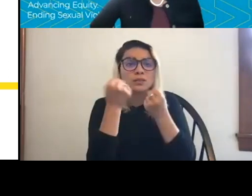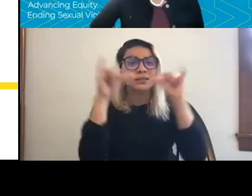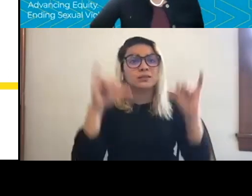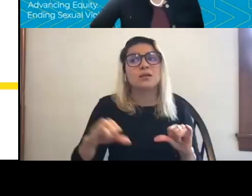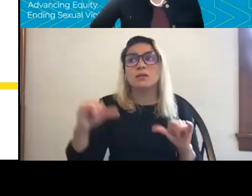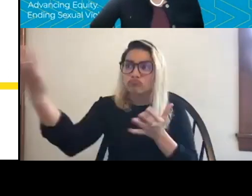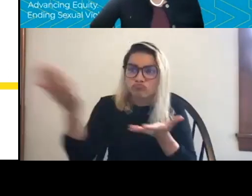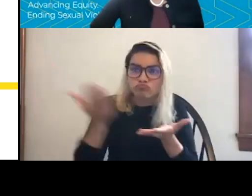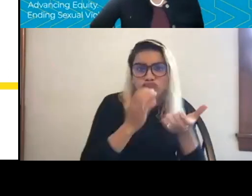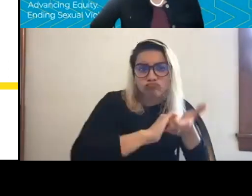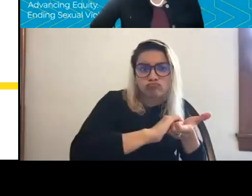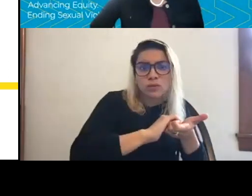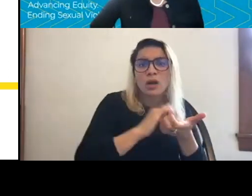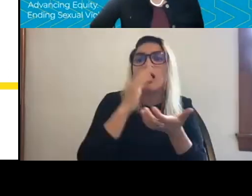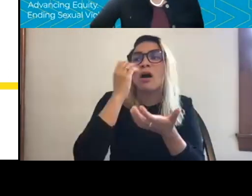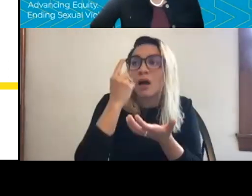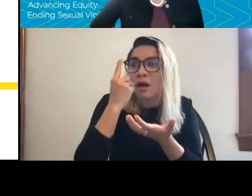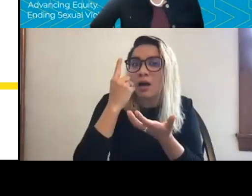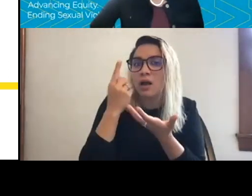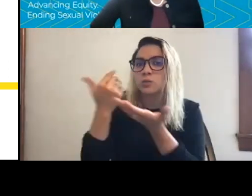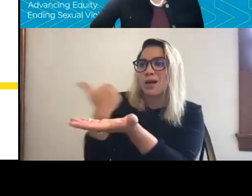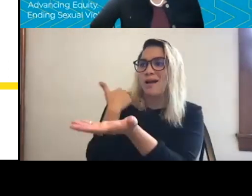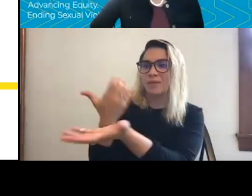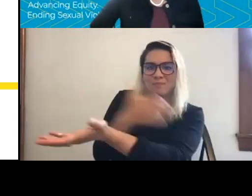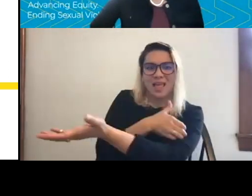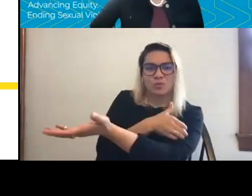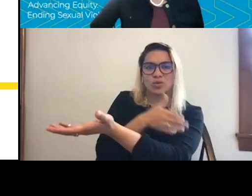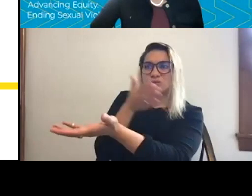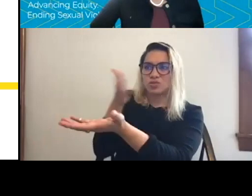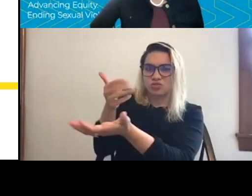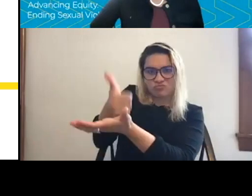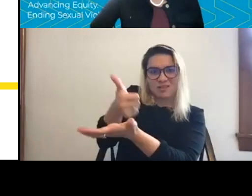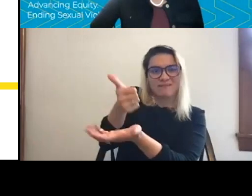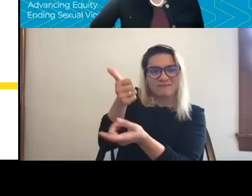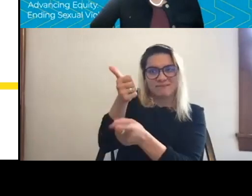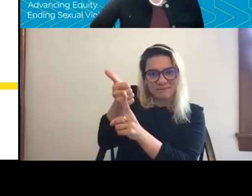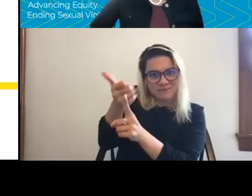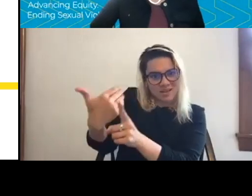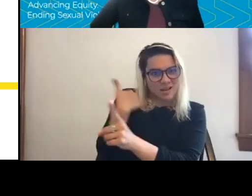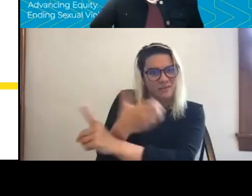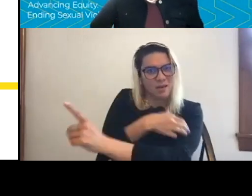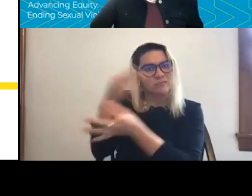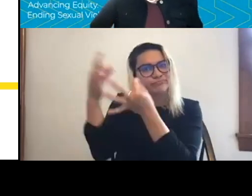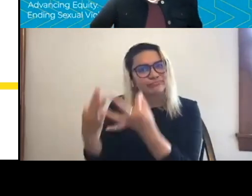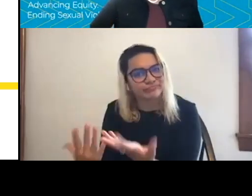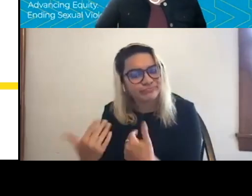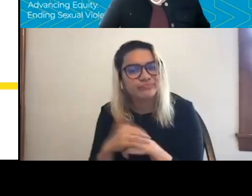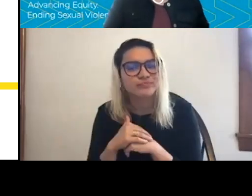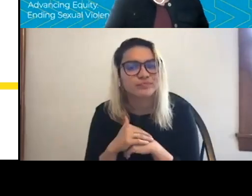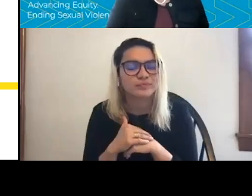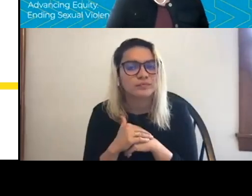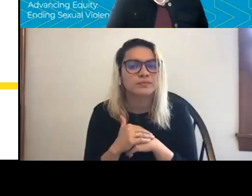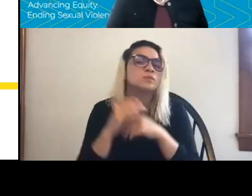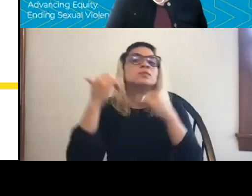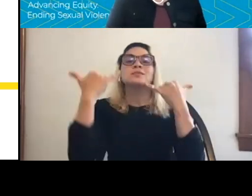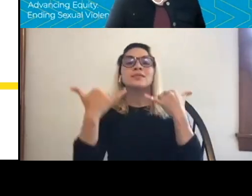own power that this is true. Then, as you pull in all these folks, with this shared value, you